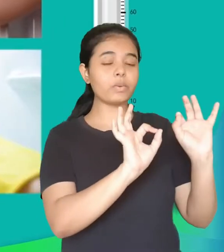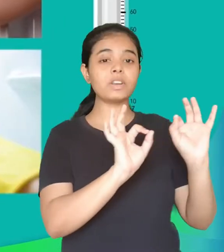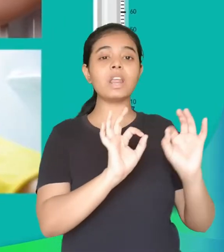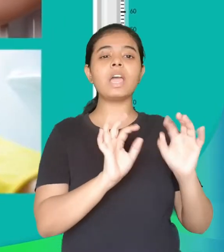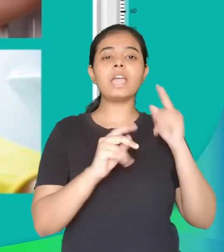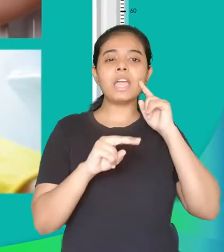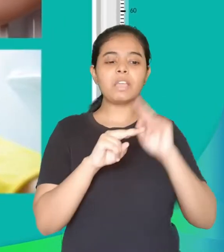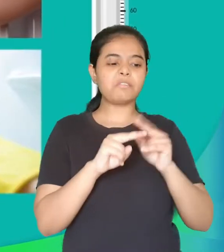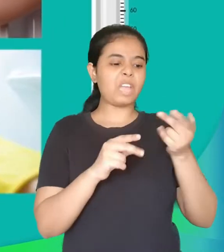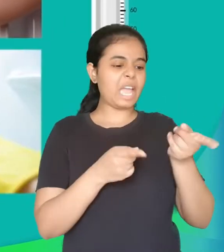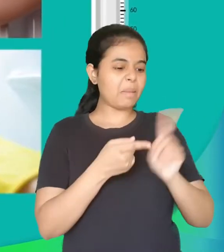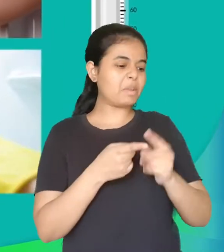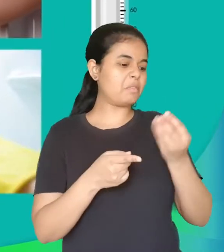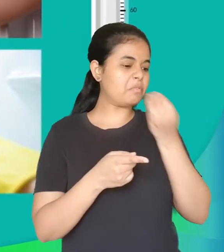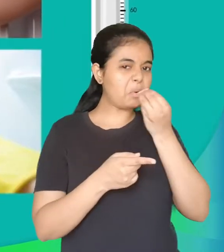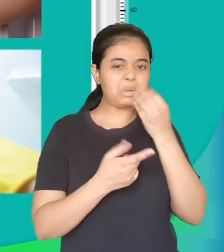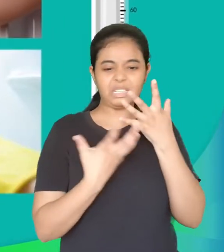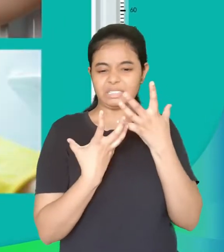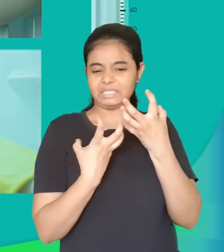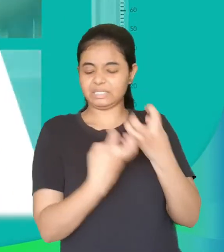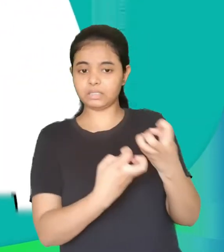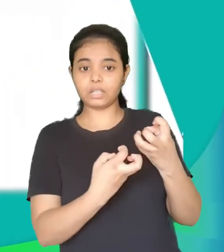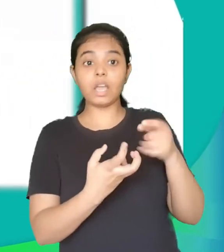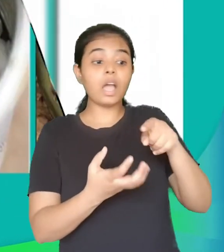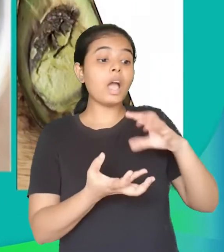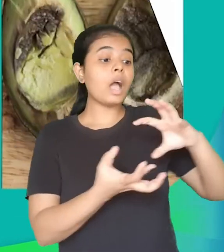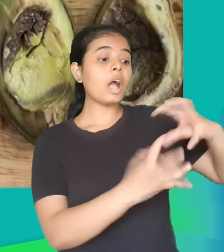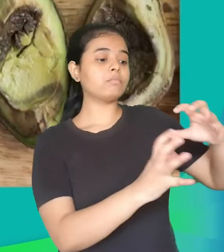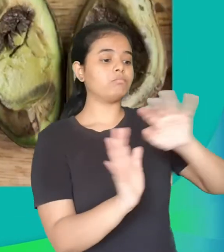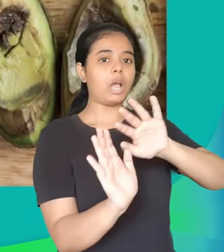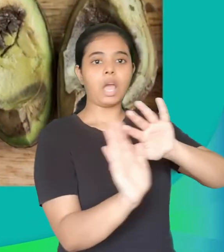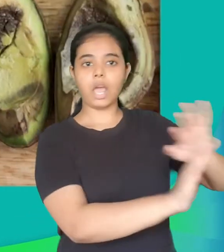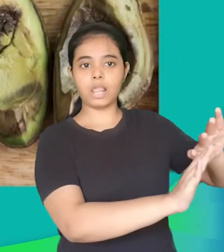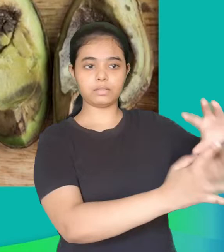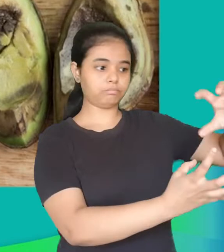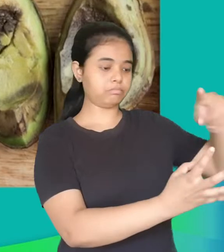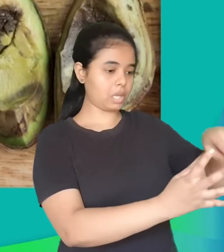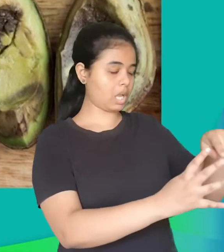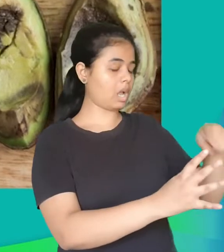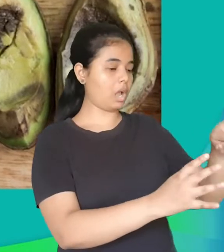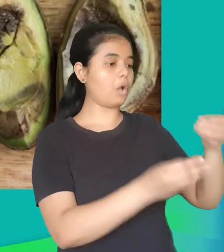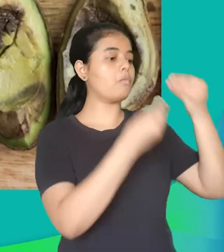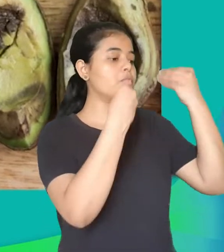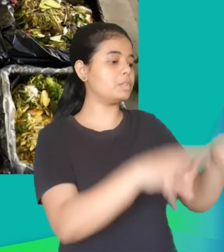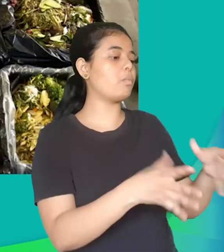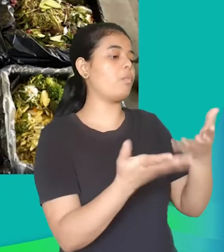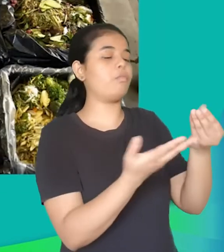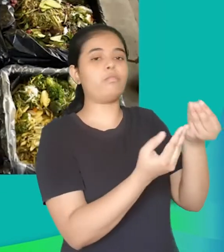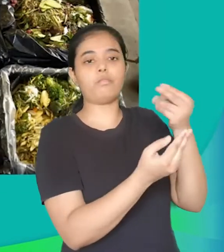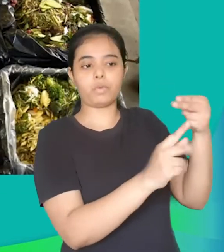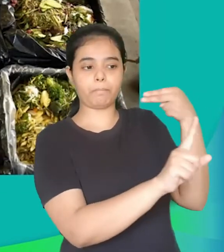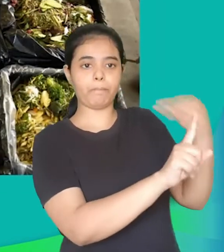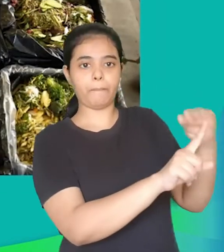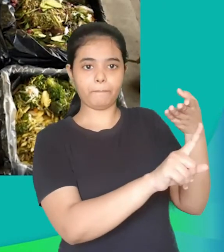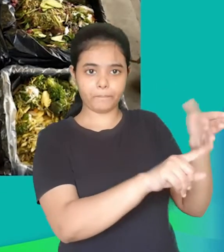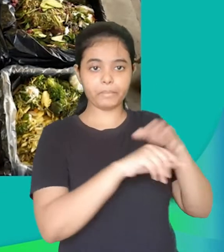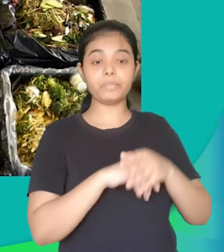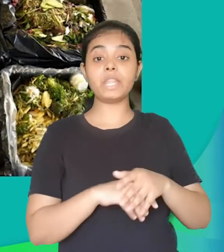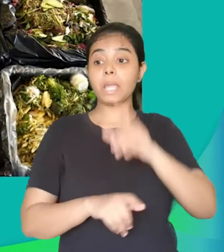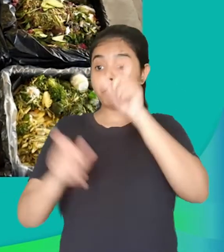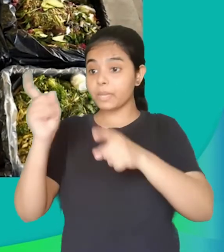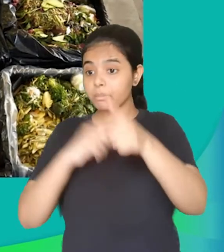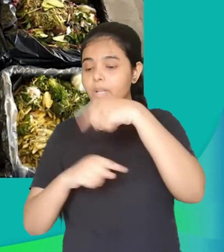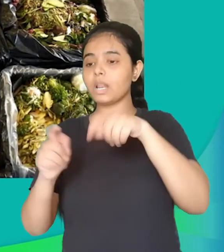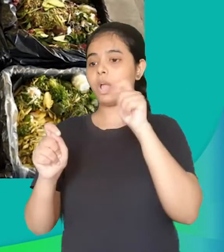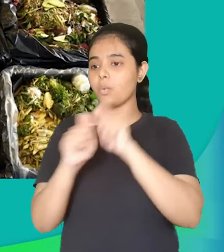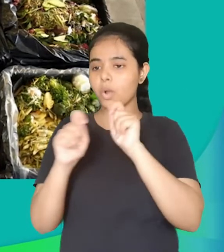suitable temperature should be maintained. Food that is not fit for human consumption shall be put in a container clearly